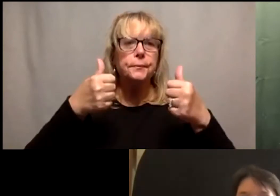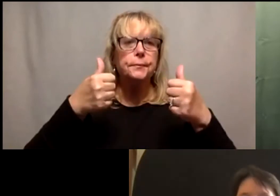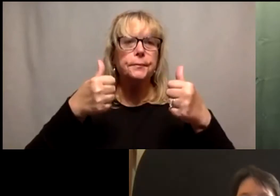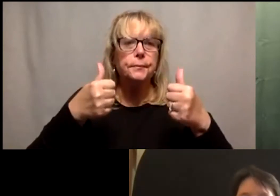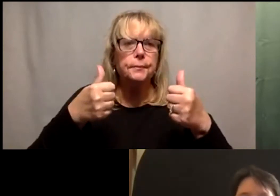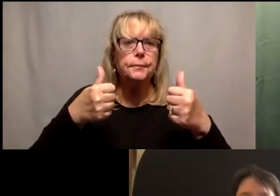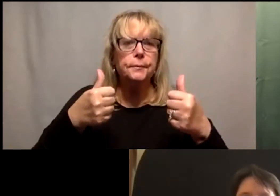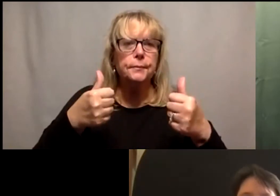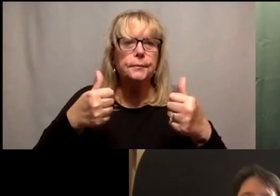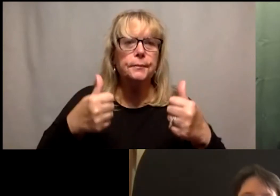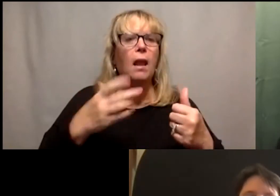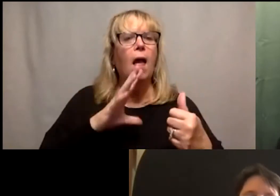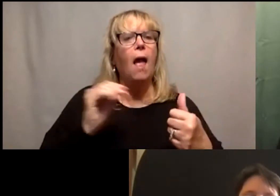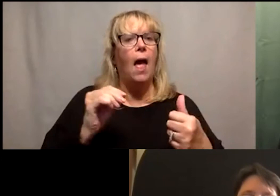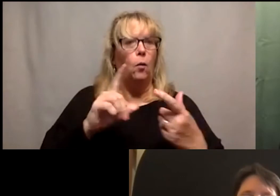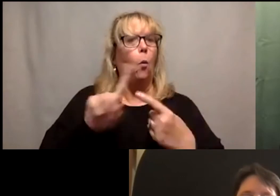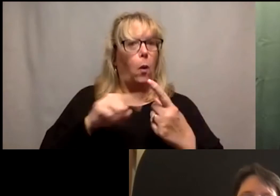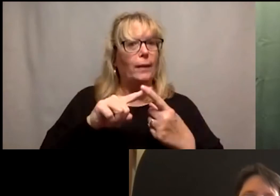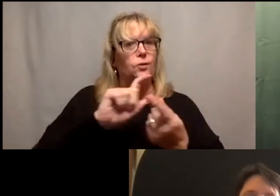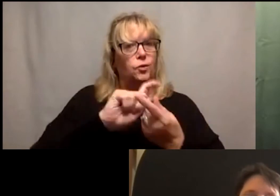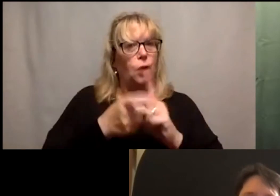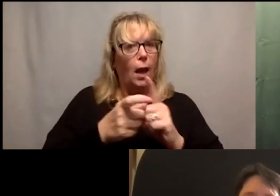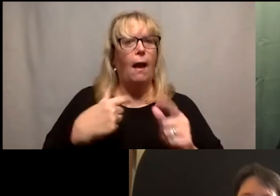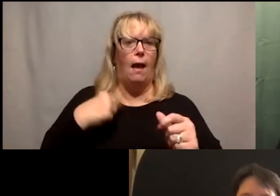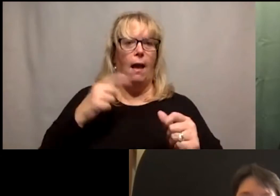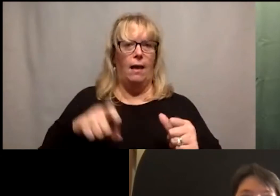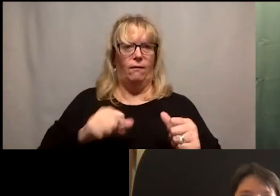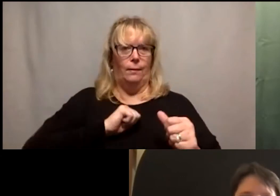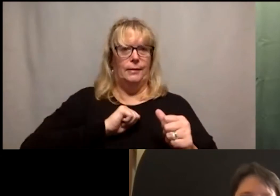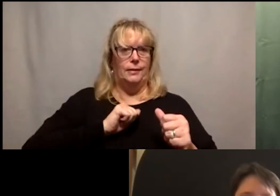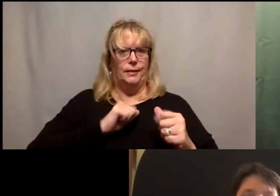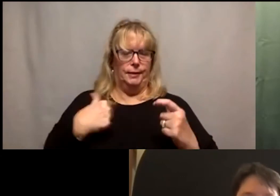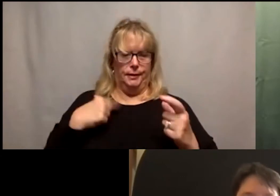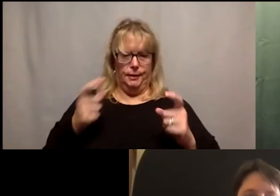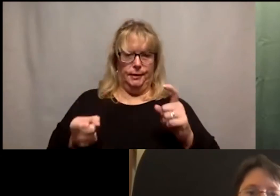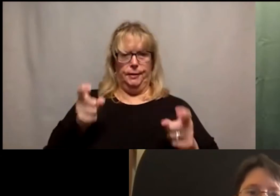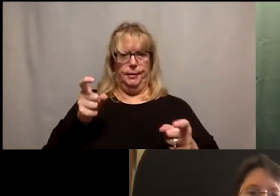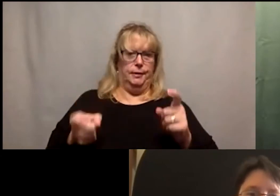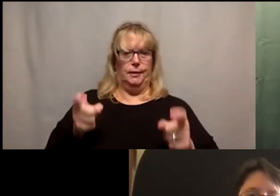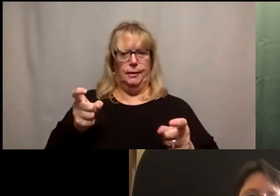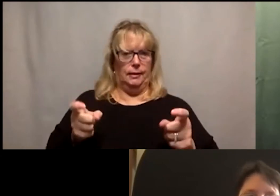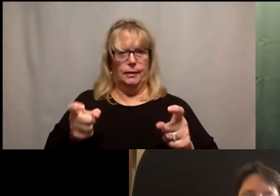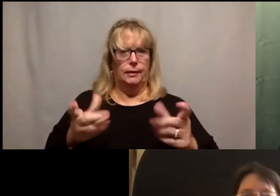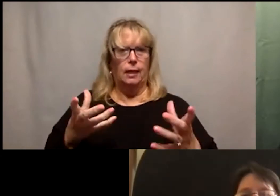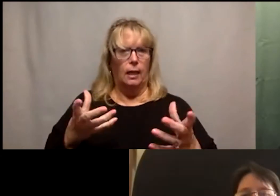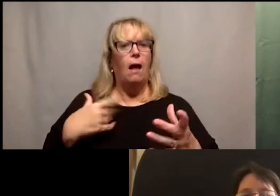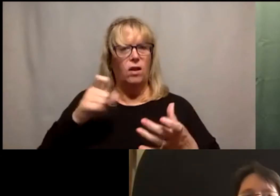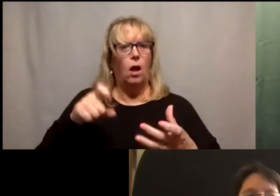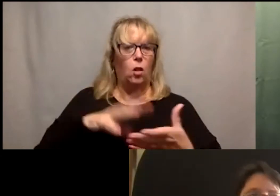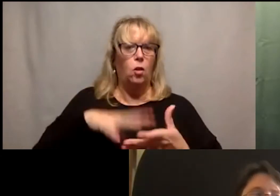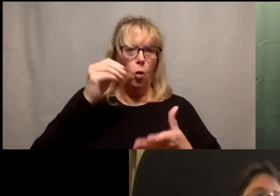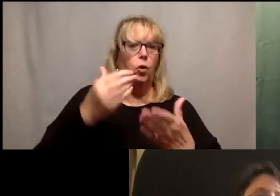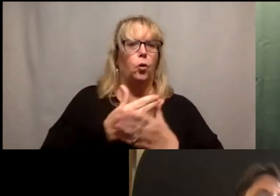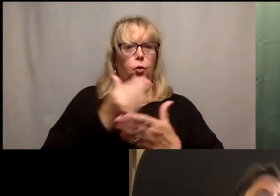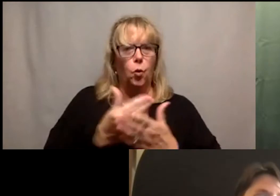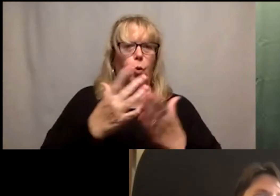have to adjust. We have to learn new techniques as we go in life, as we move